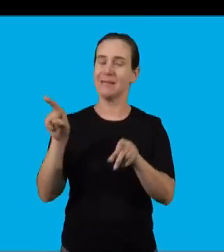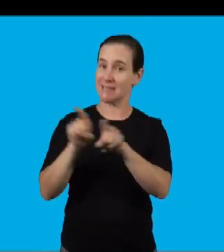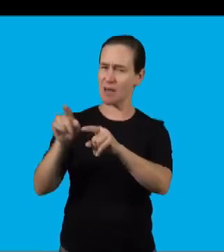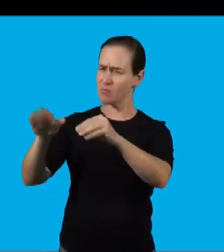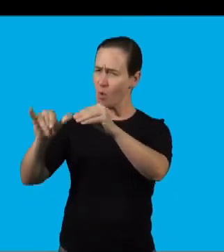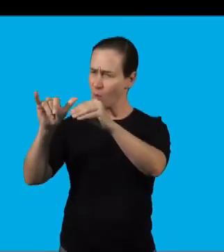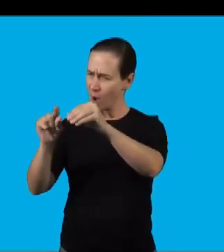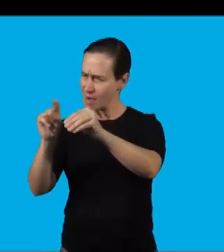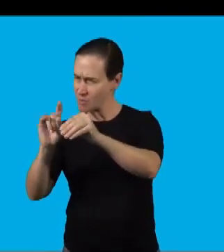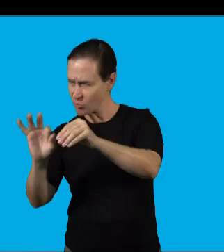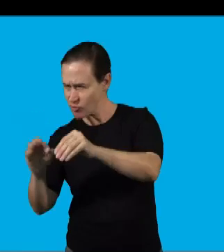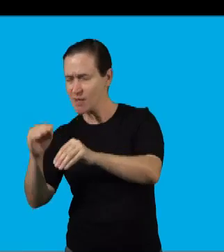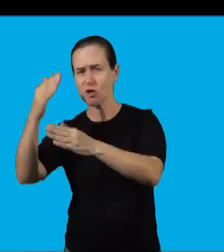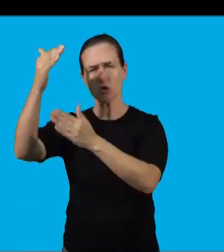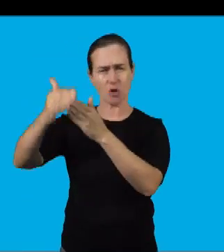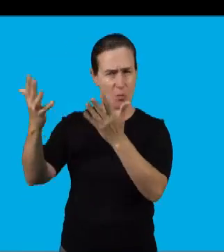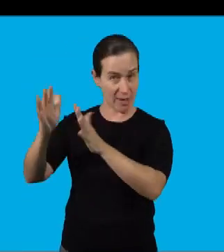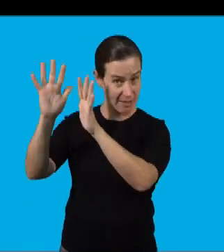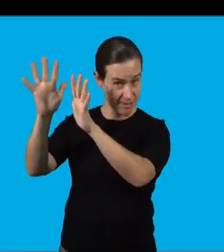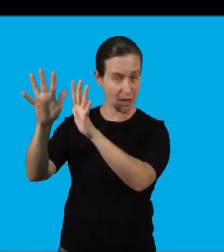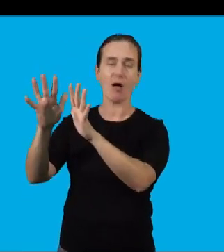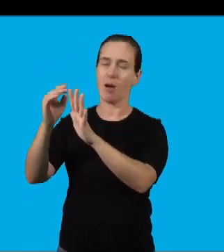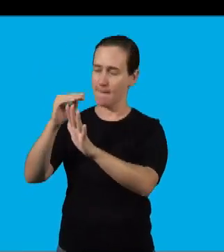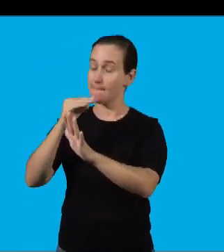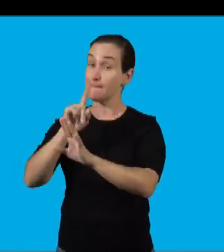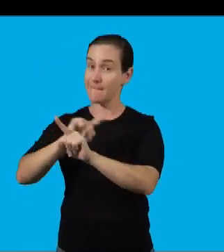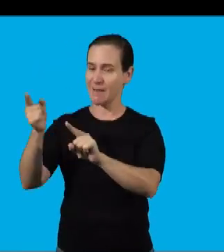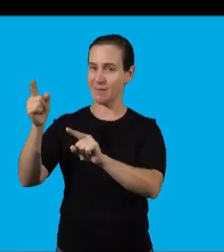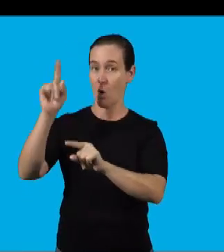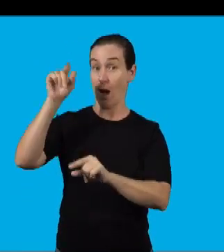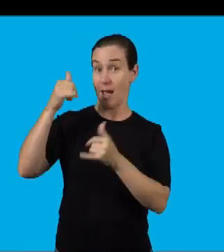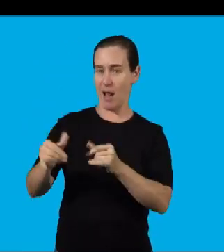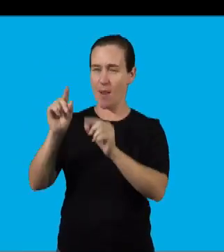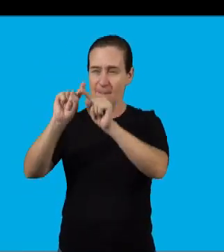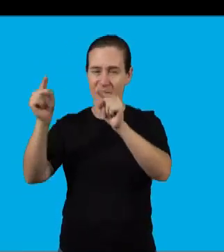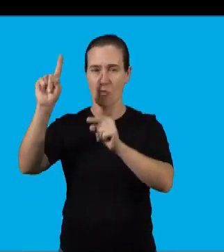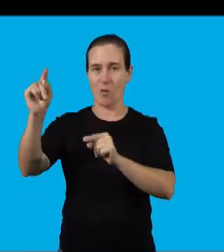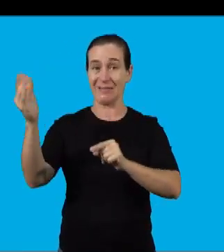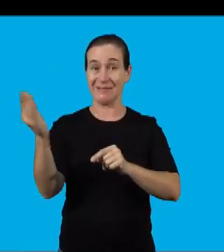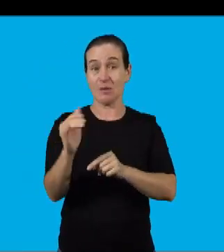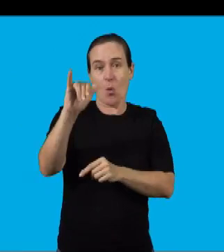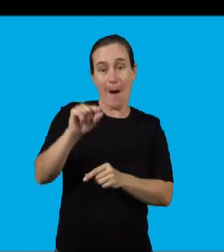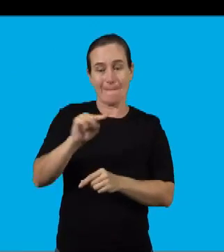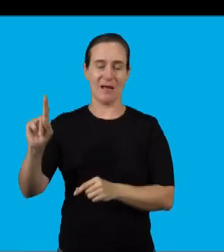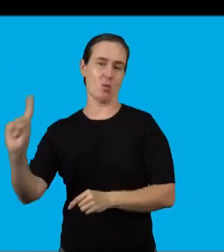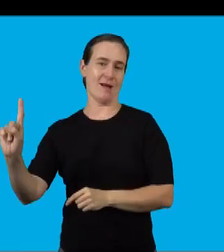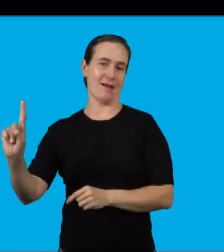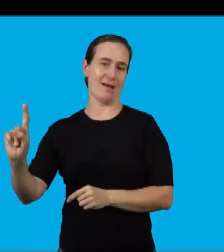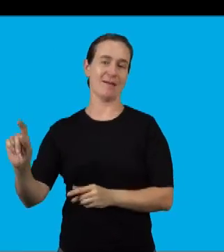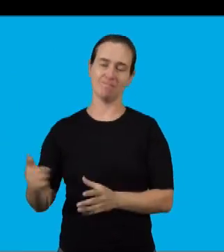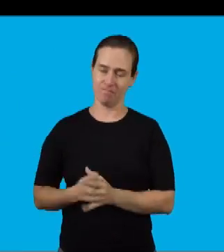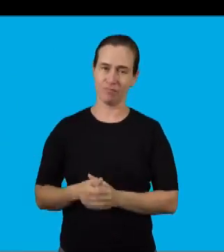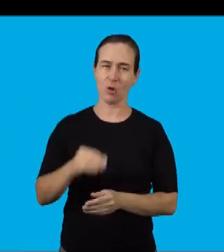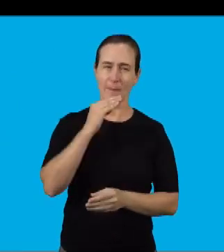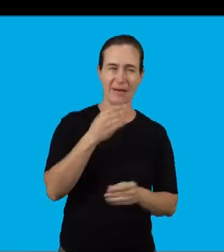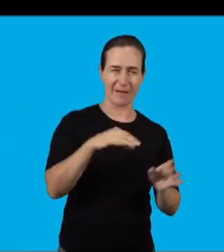3, we stop at 10, but it has a different general term, which is y minus 1. Now when we substitute